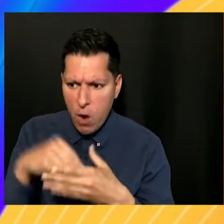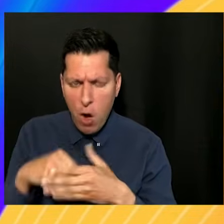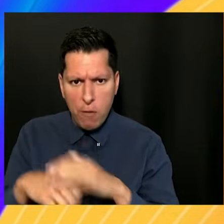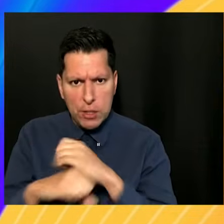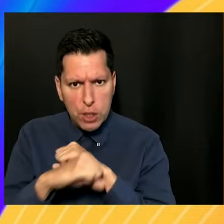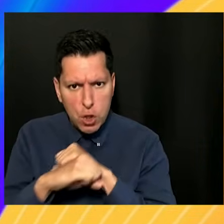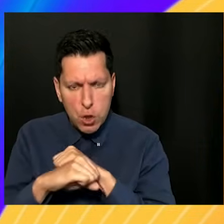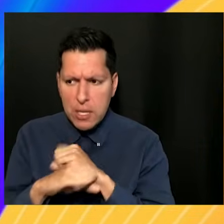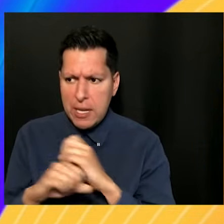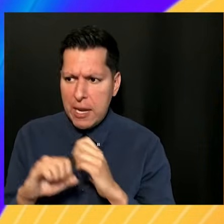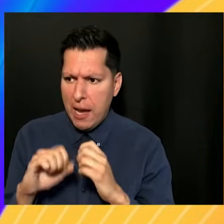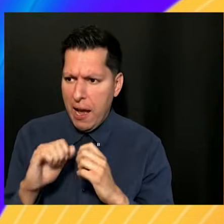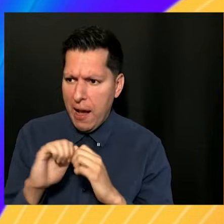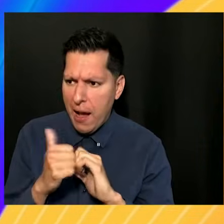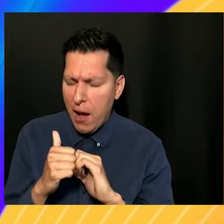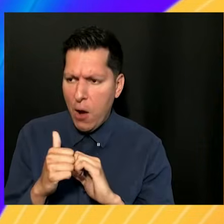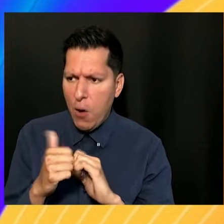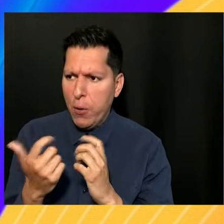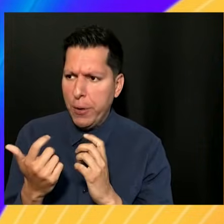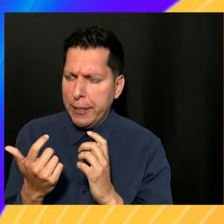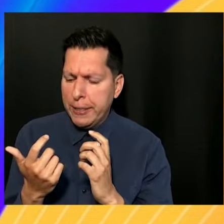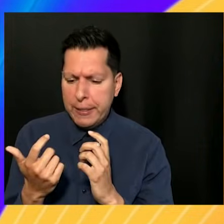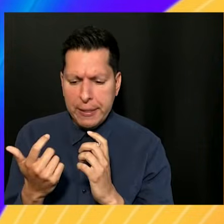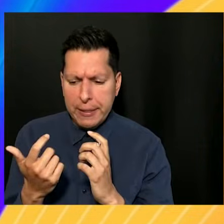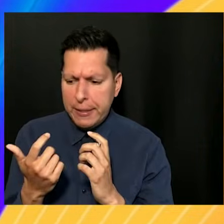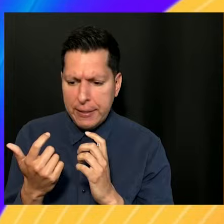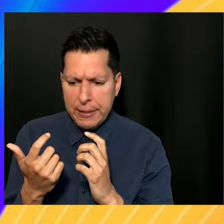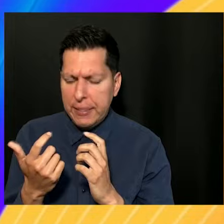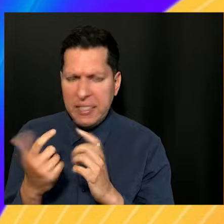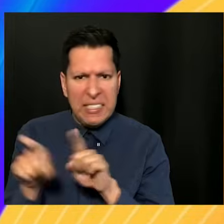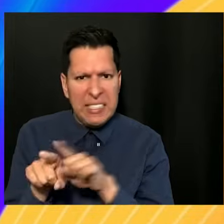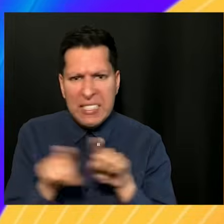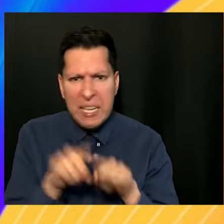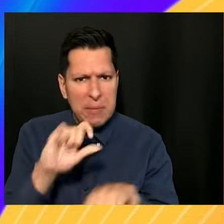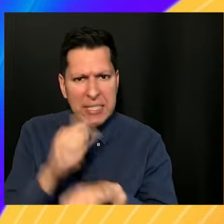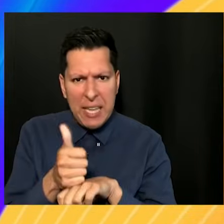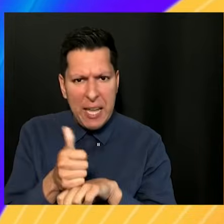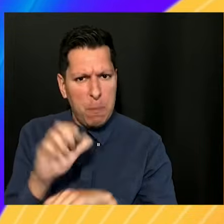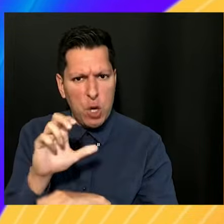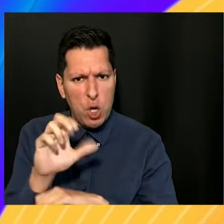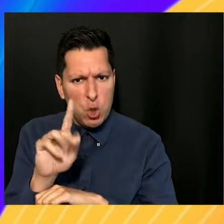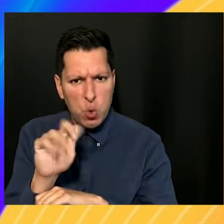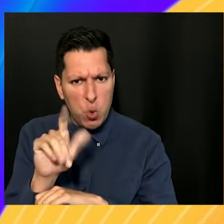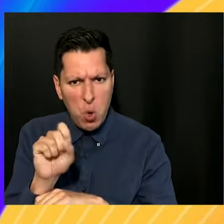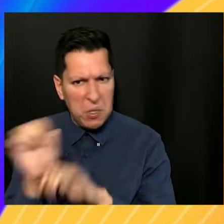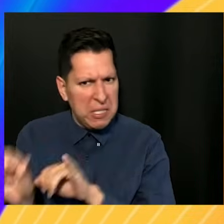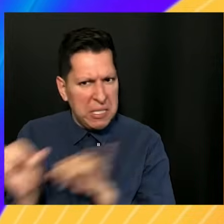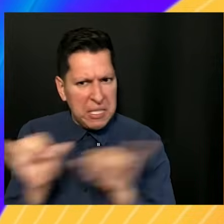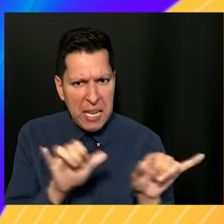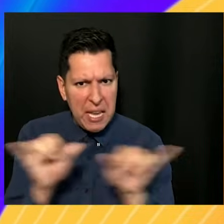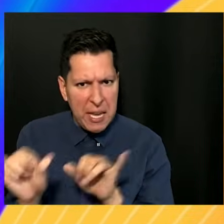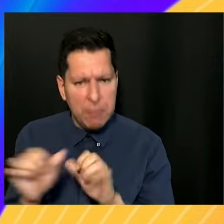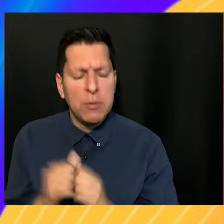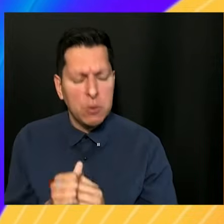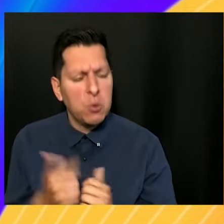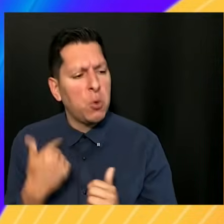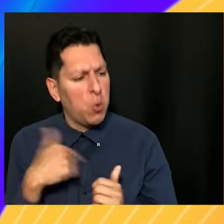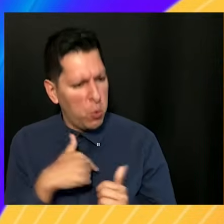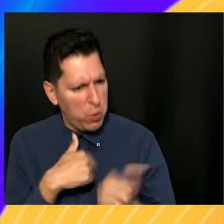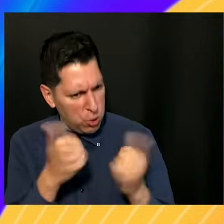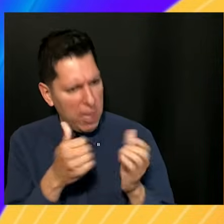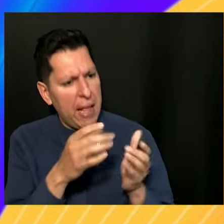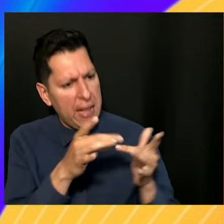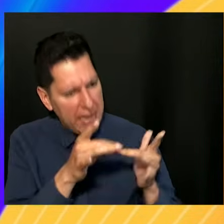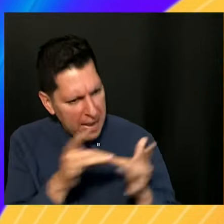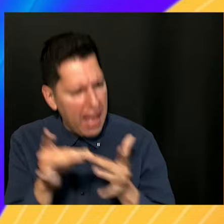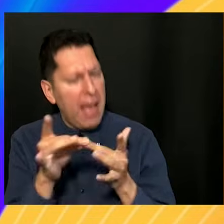we set up the same set of controls. And so we wanted to give them a reasonable starting point. So we talked to a bunch of